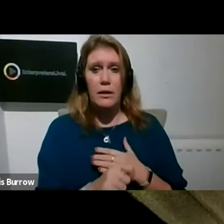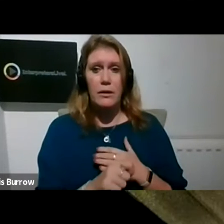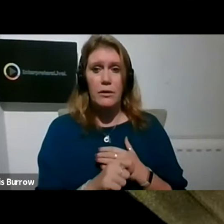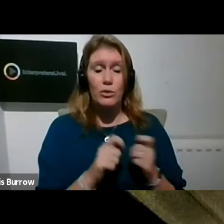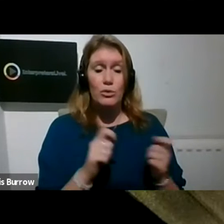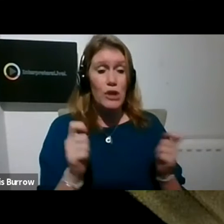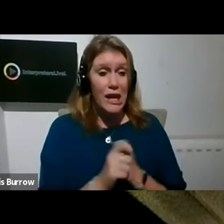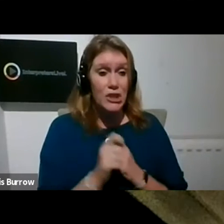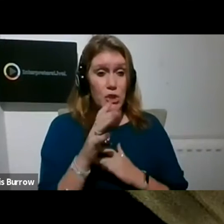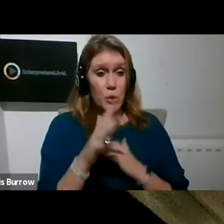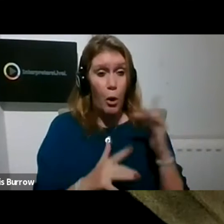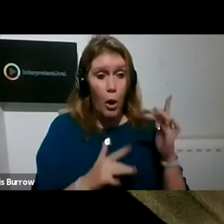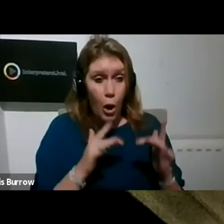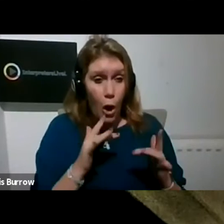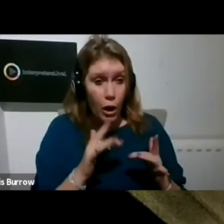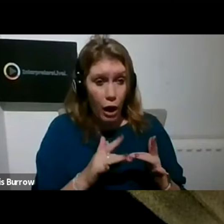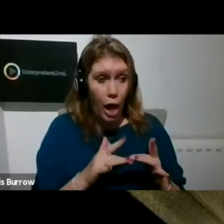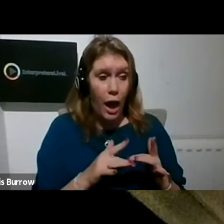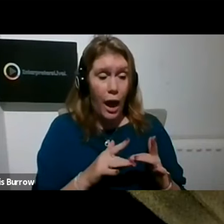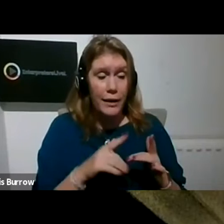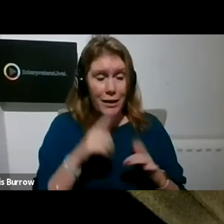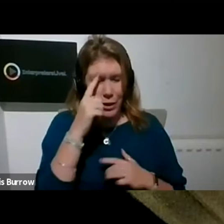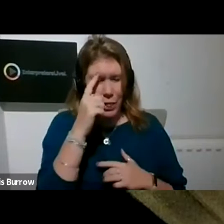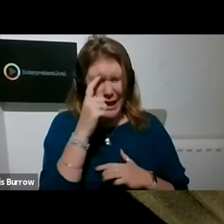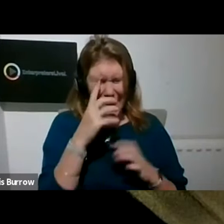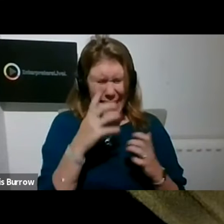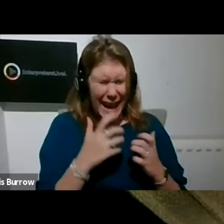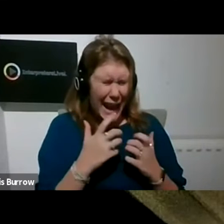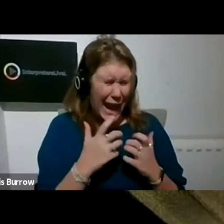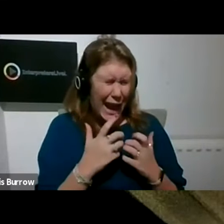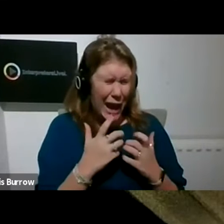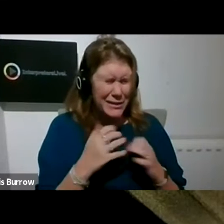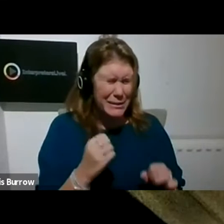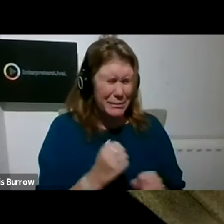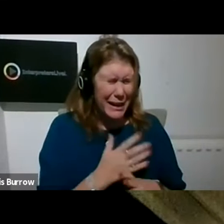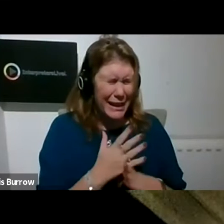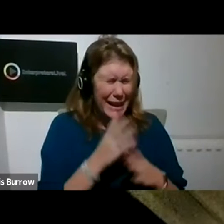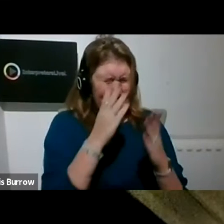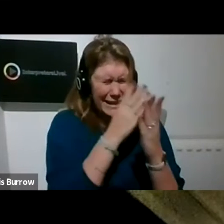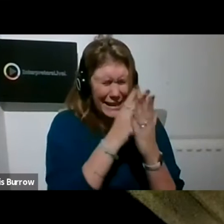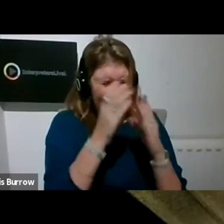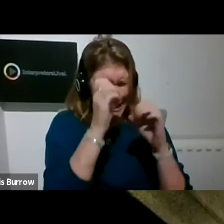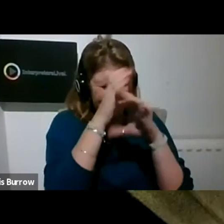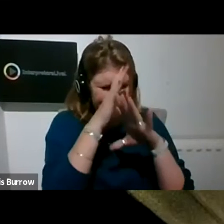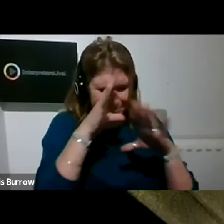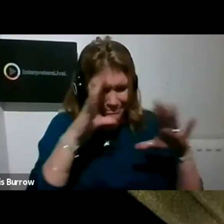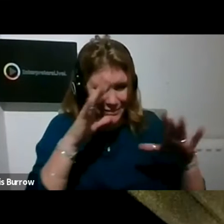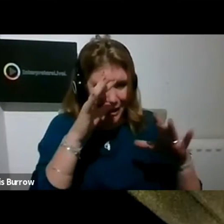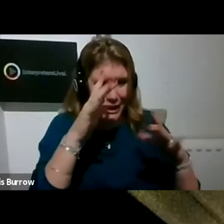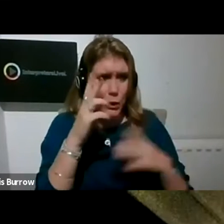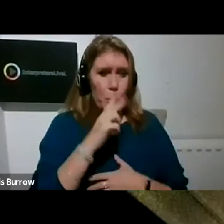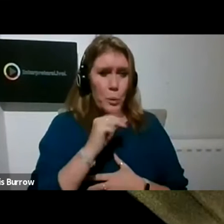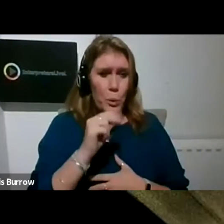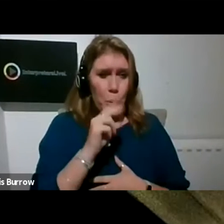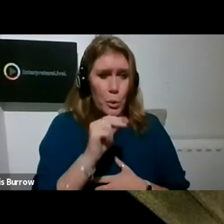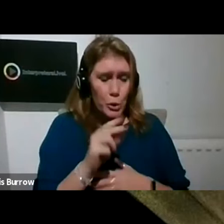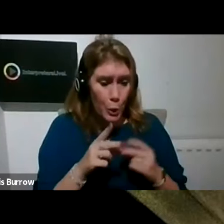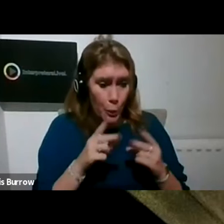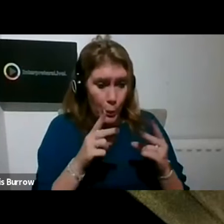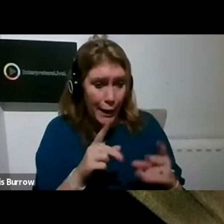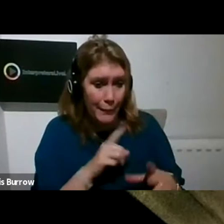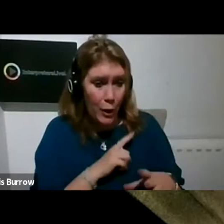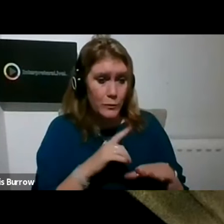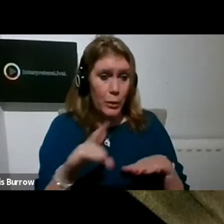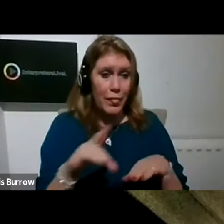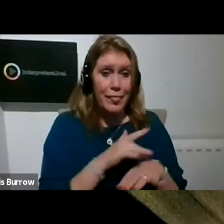kind of thinking about it in that way, and it needing to kind of make full sense kind of in an audio way, because as a writer for theatre you always want